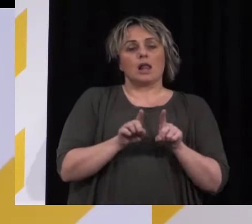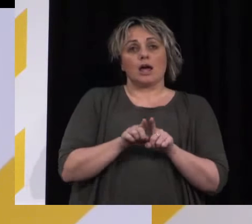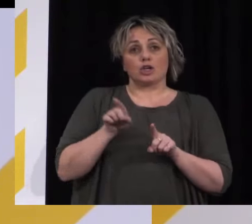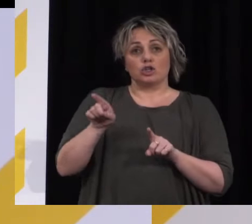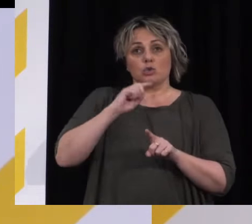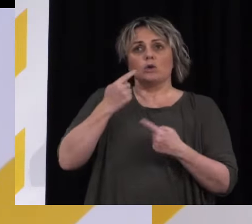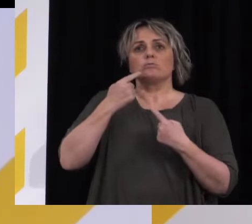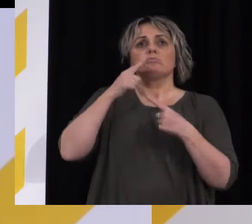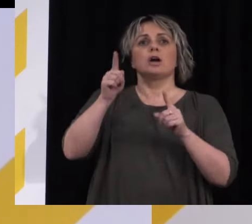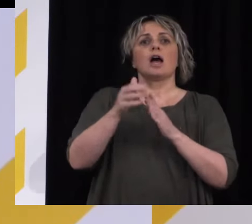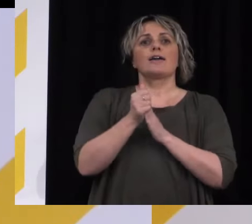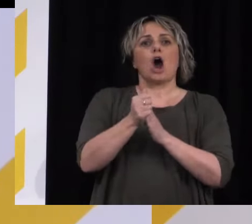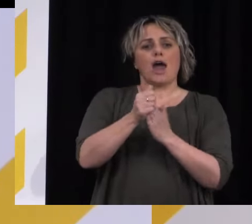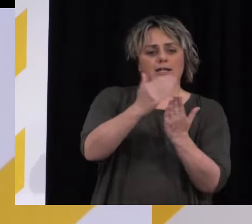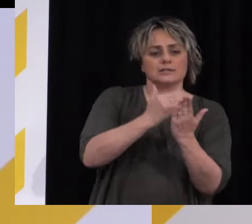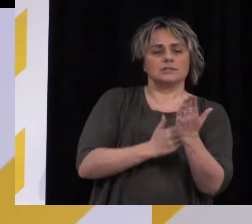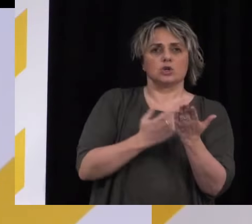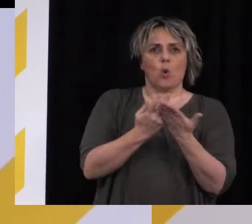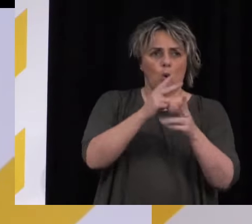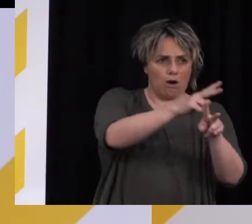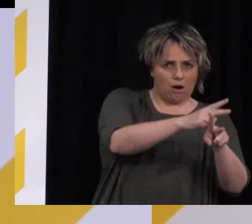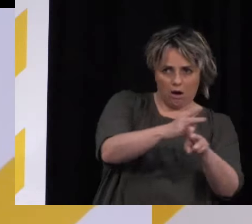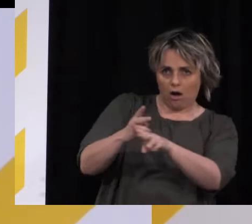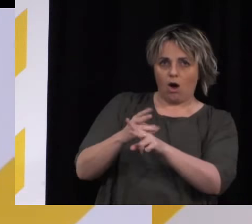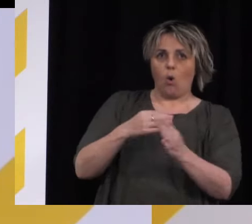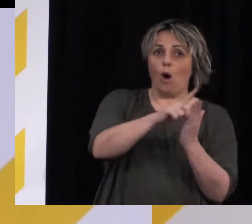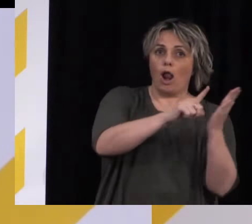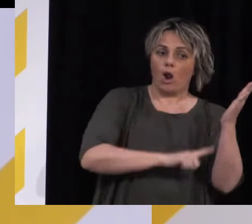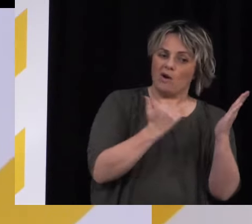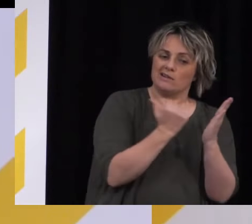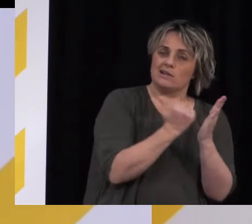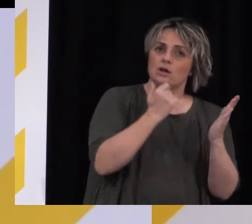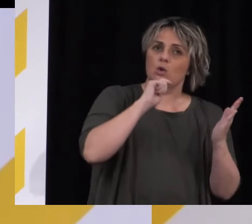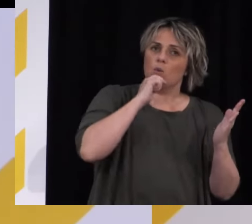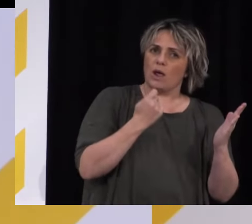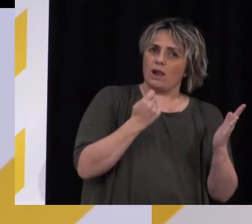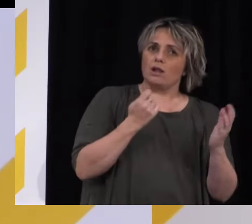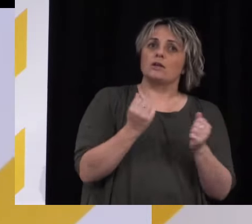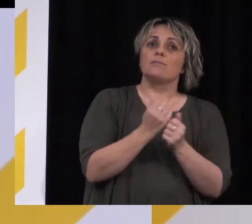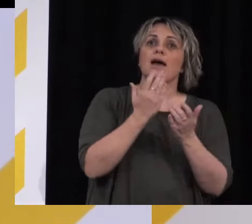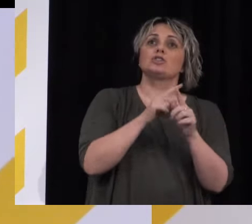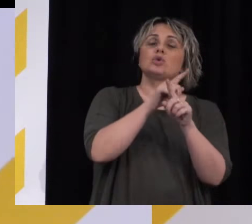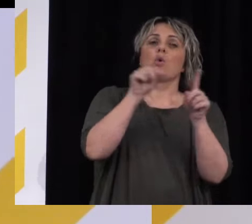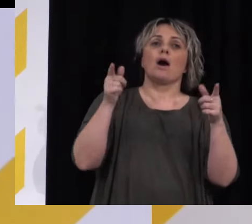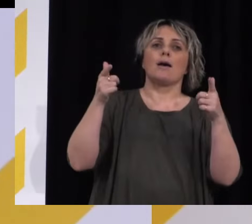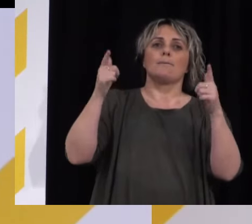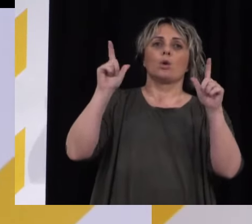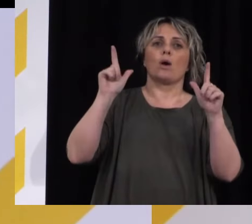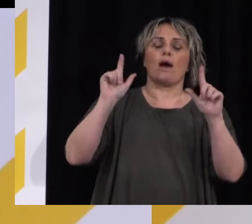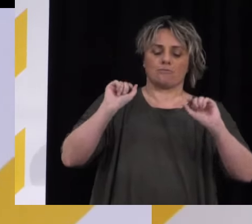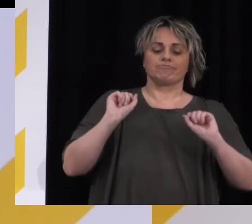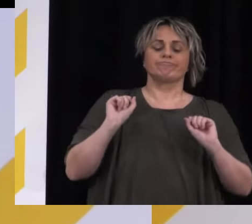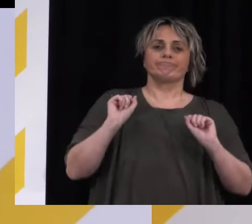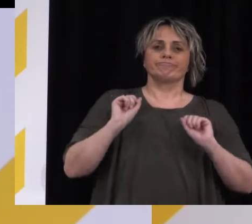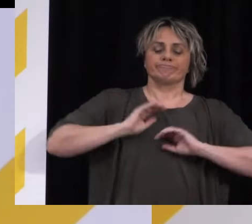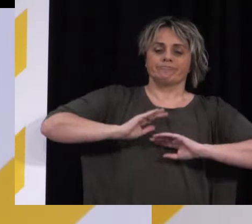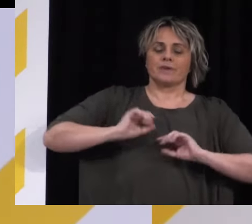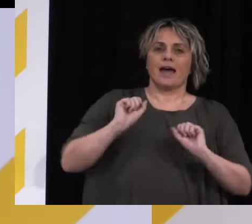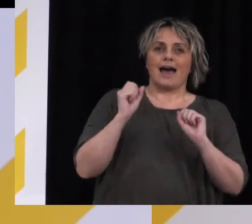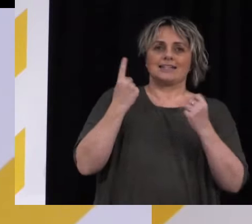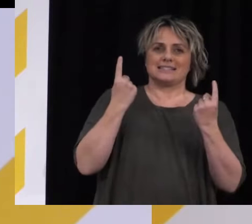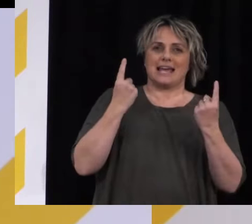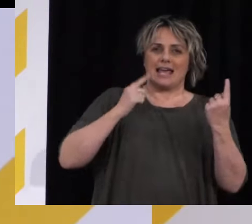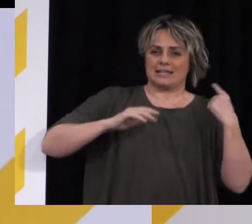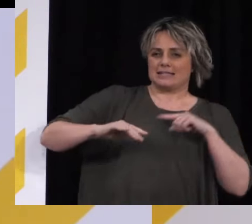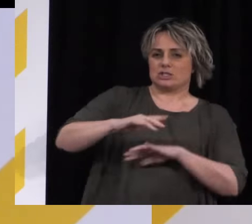guidance or to regulate or to legislate to allow employers in particular to understand the circumstances under